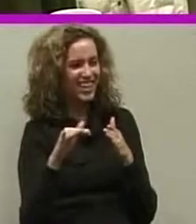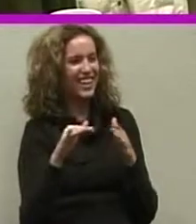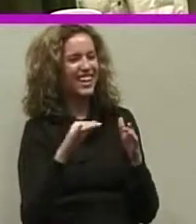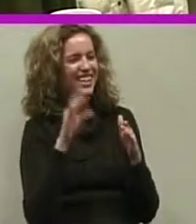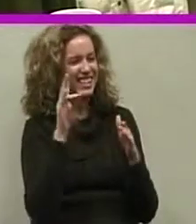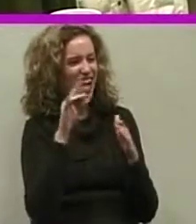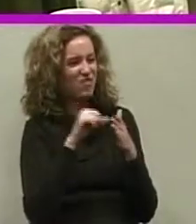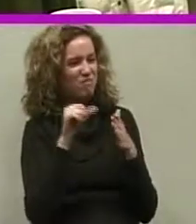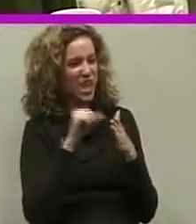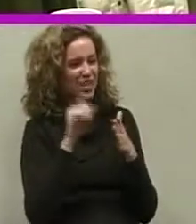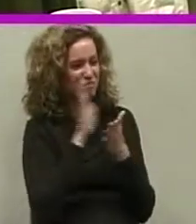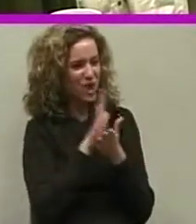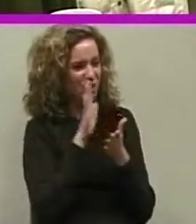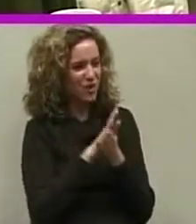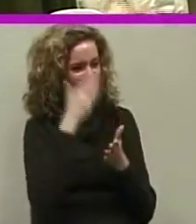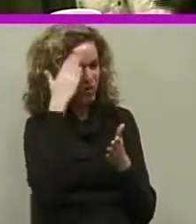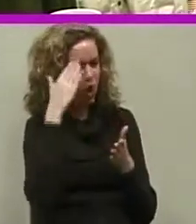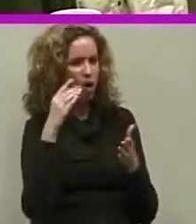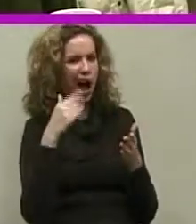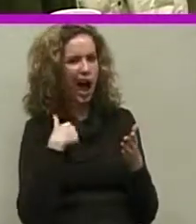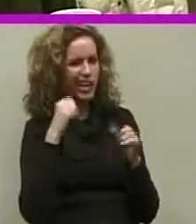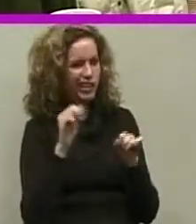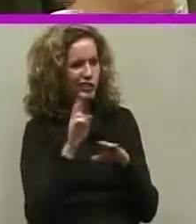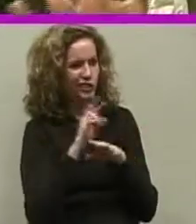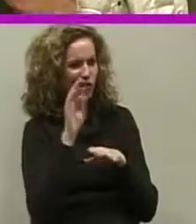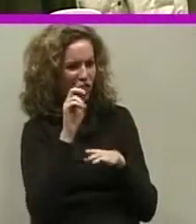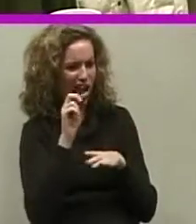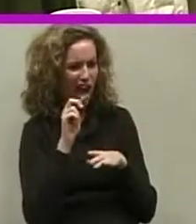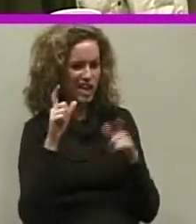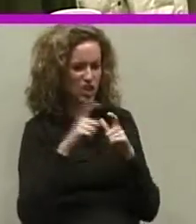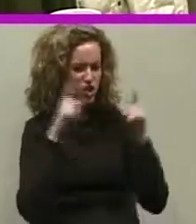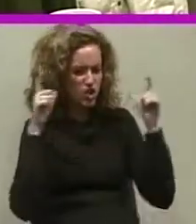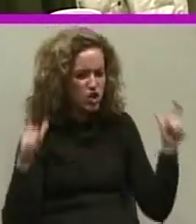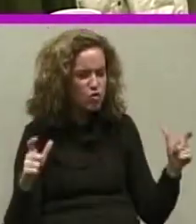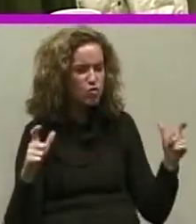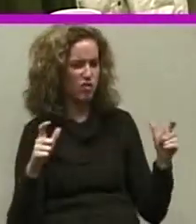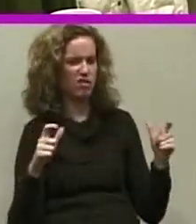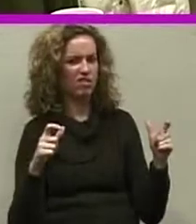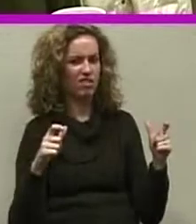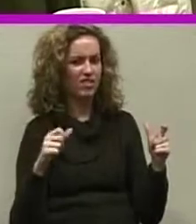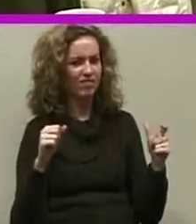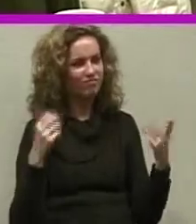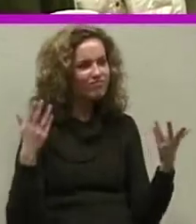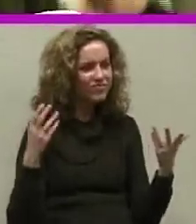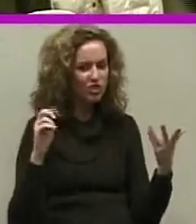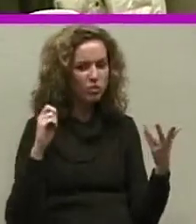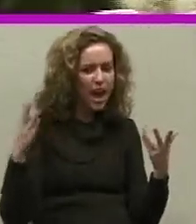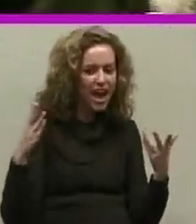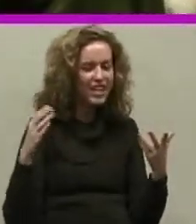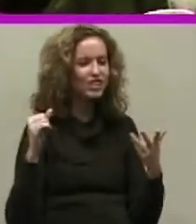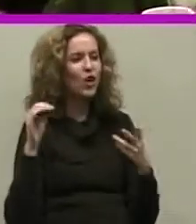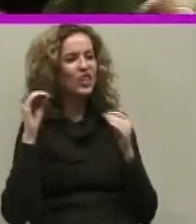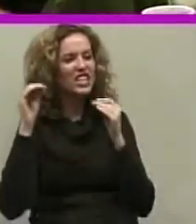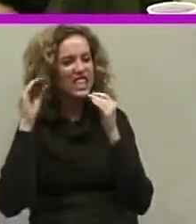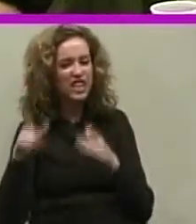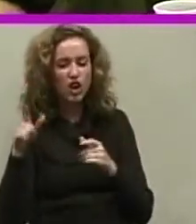And he gave it to the teacher. Oh my God, he just went that God. They were